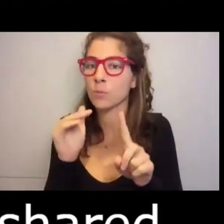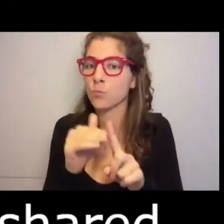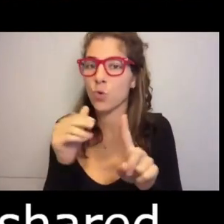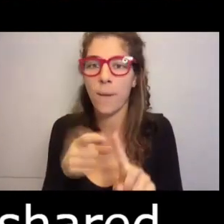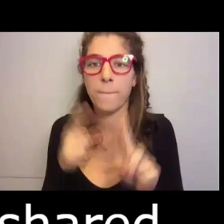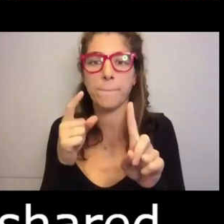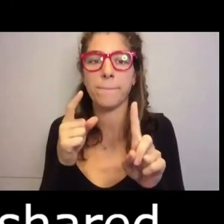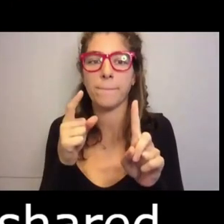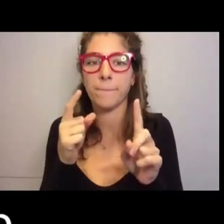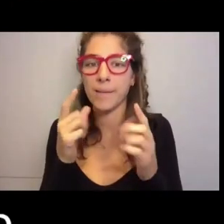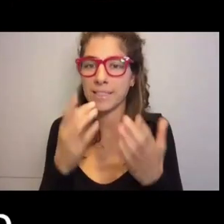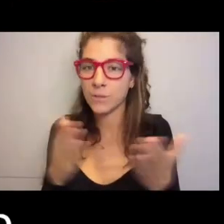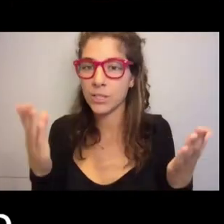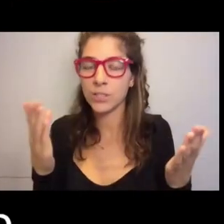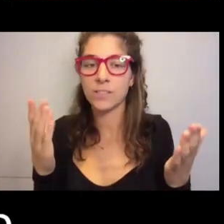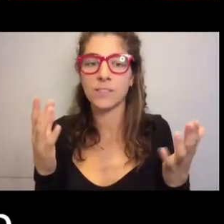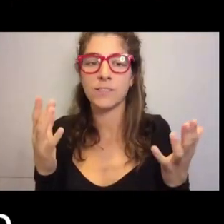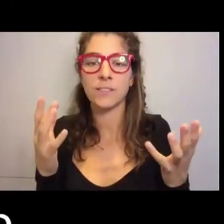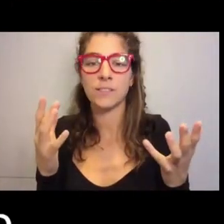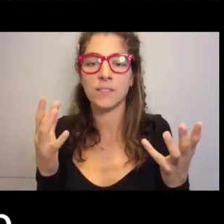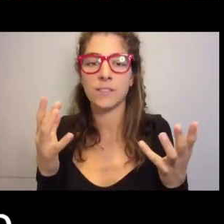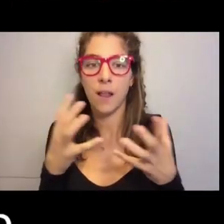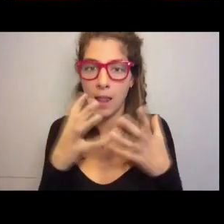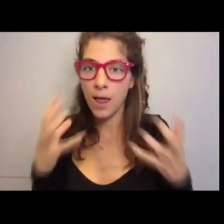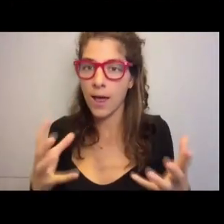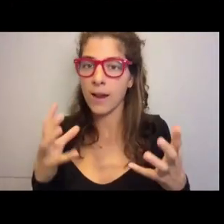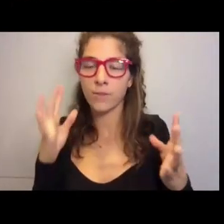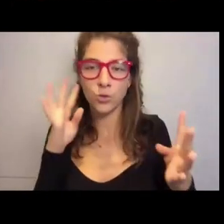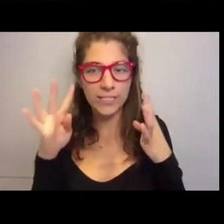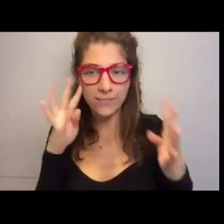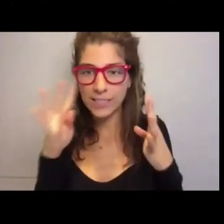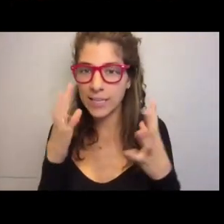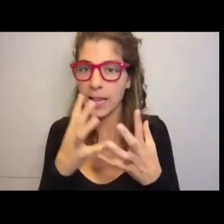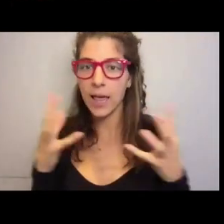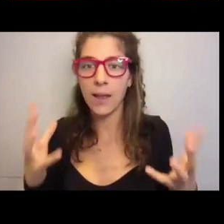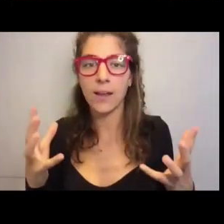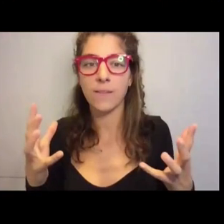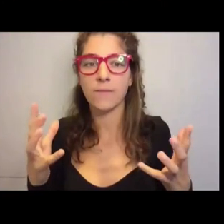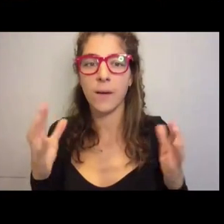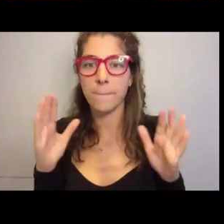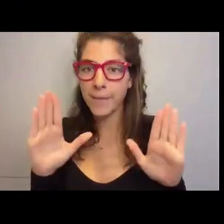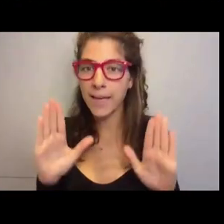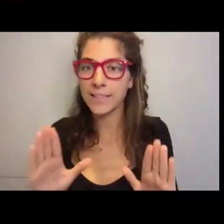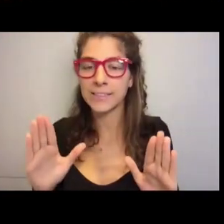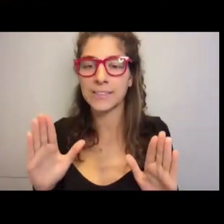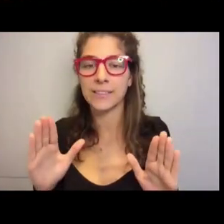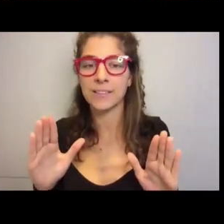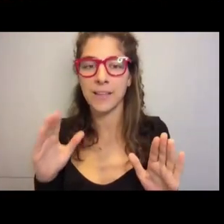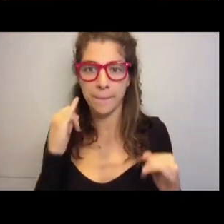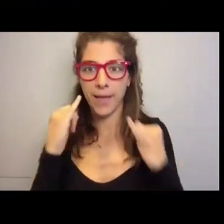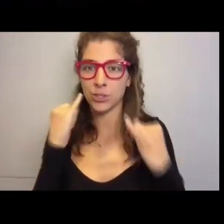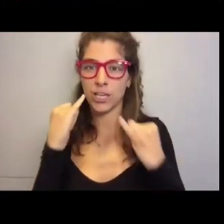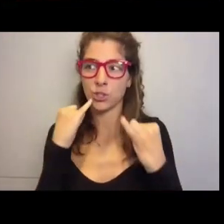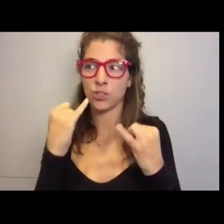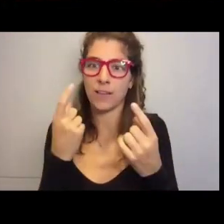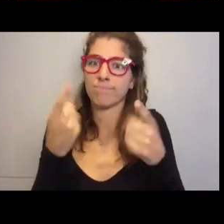very simple materials, there's a lot of creativity and a lot of amazing imagination that